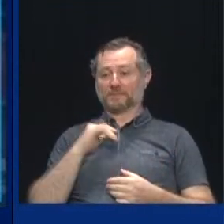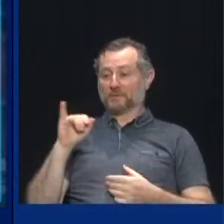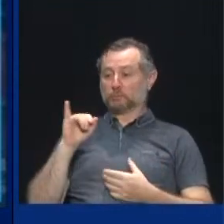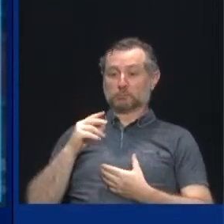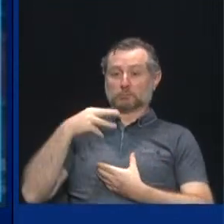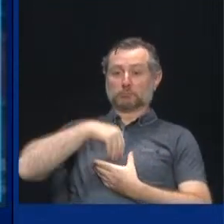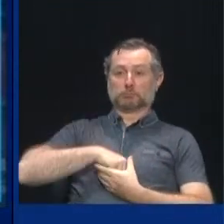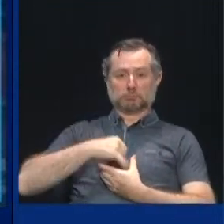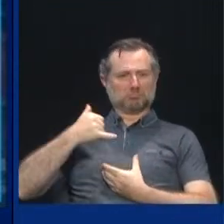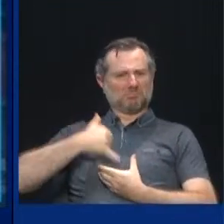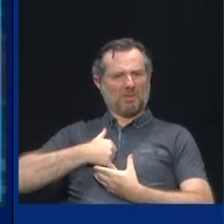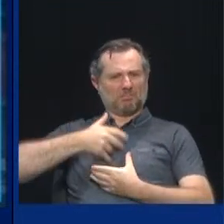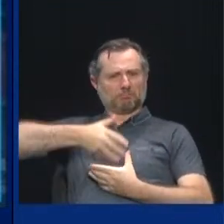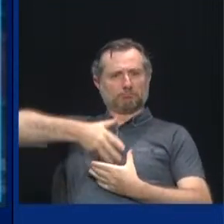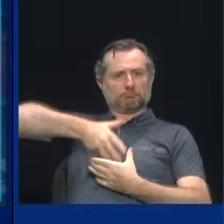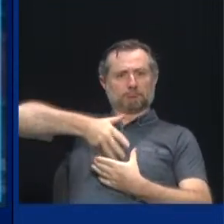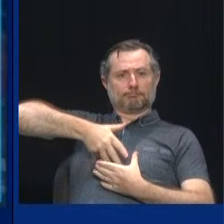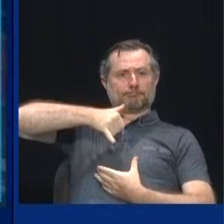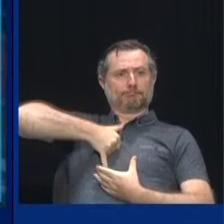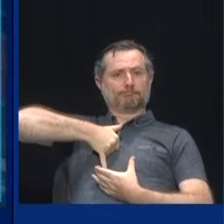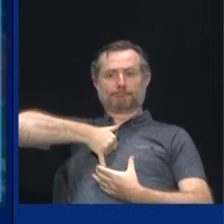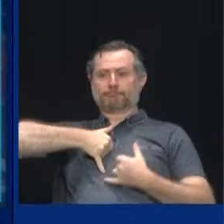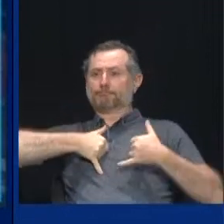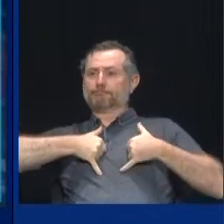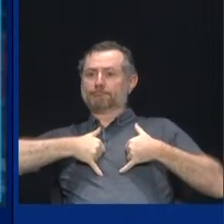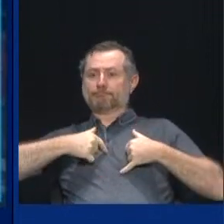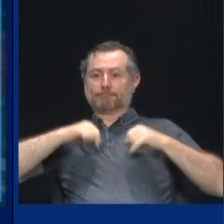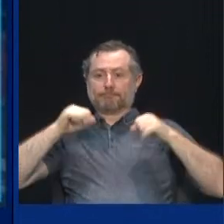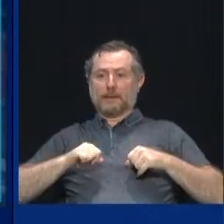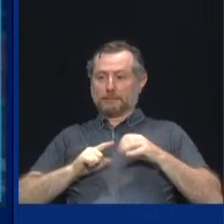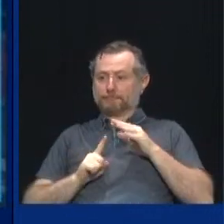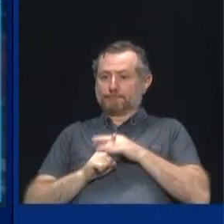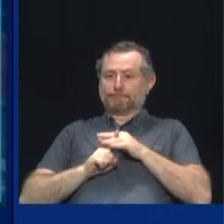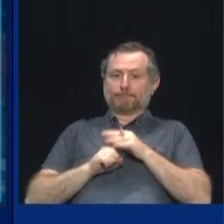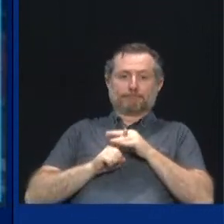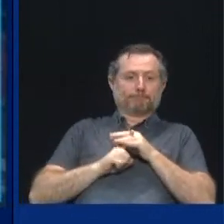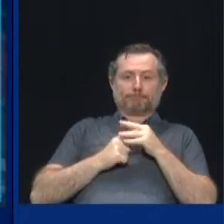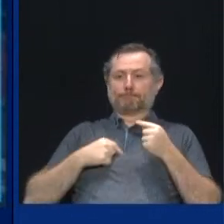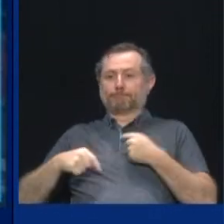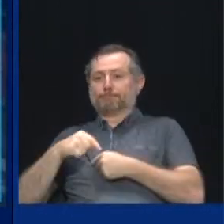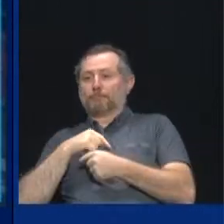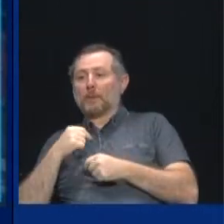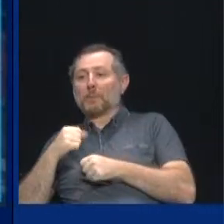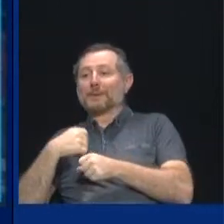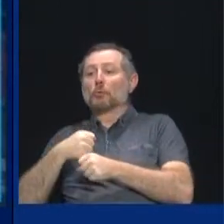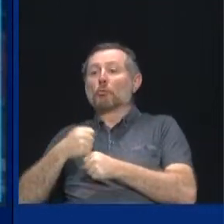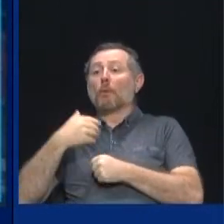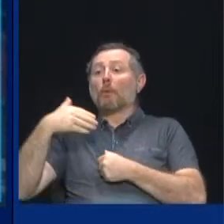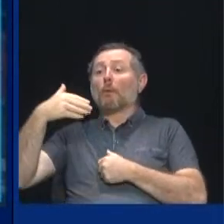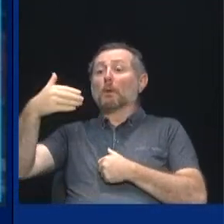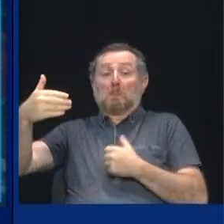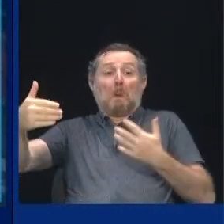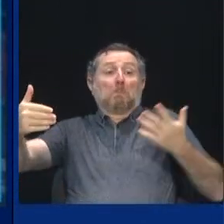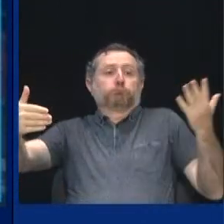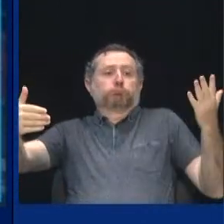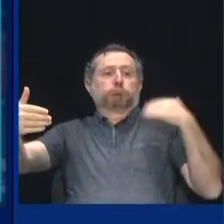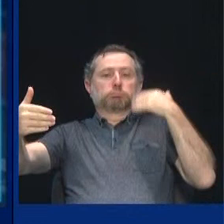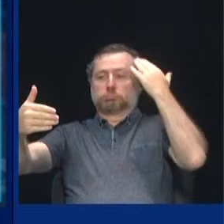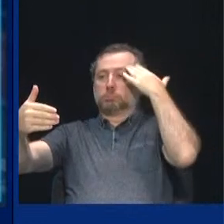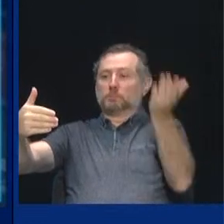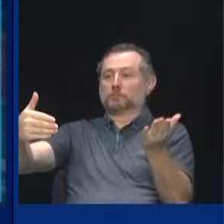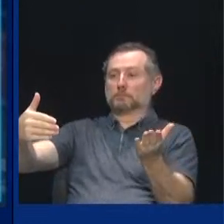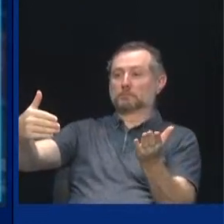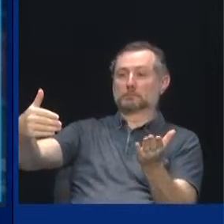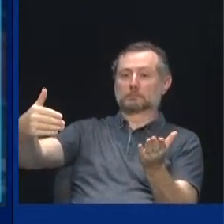other manifestations in years to come. Nobody can tell you today what it means to have